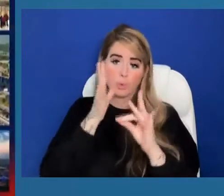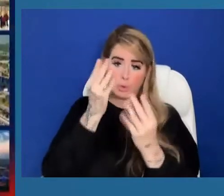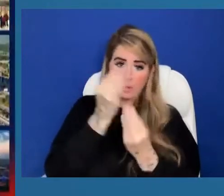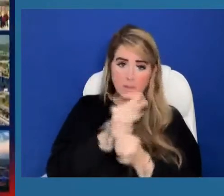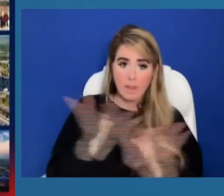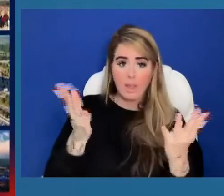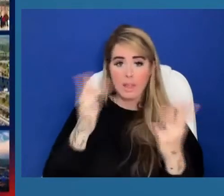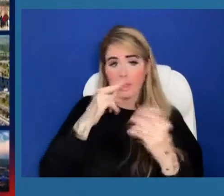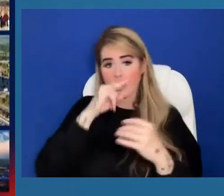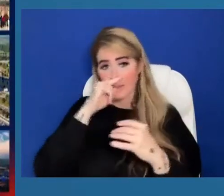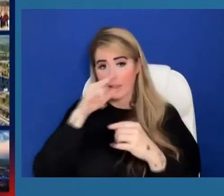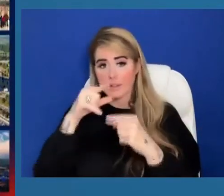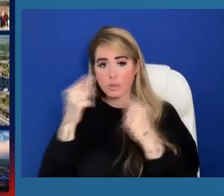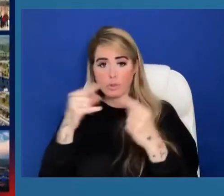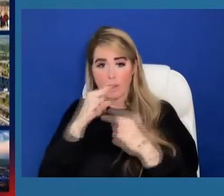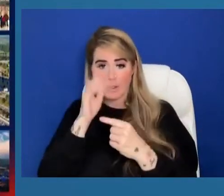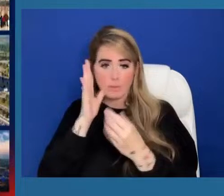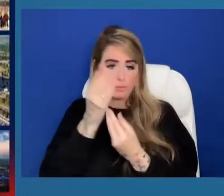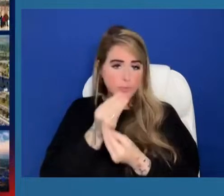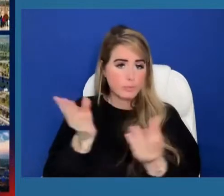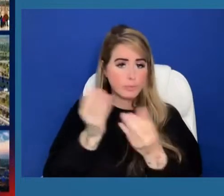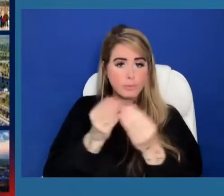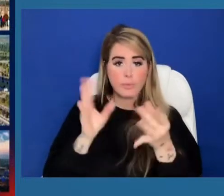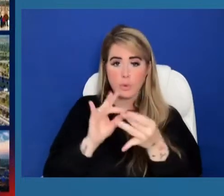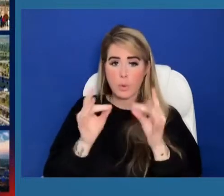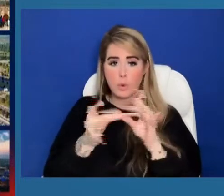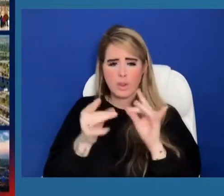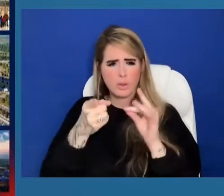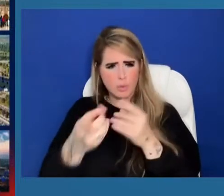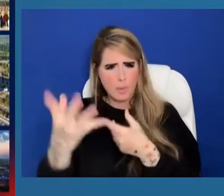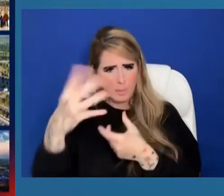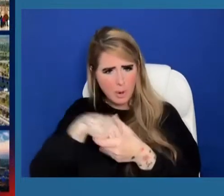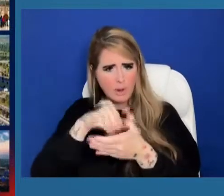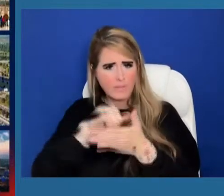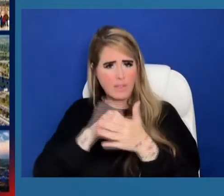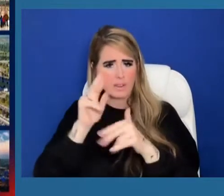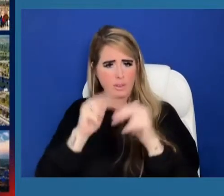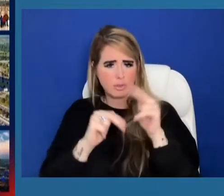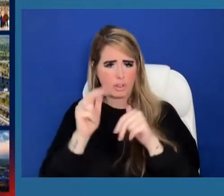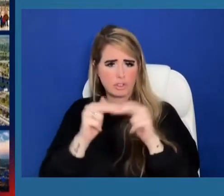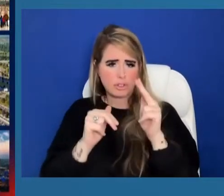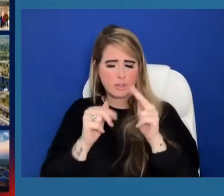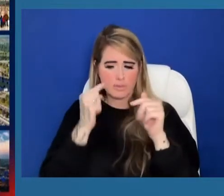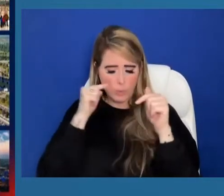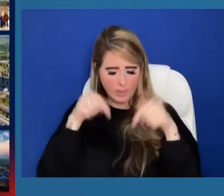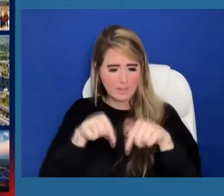your grandkids, that you were part of the construction and building of this stadium.